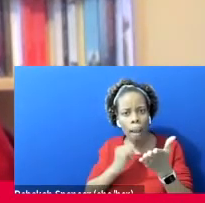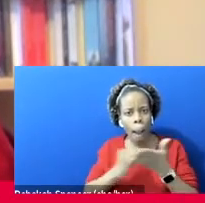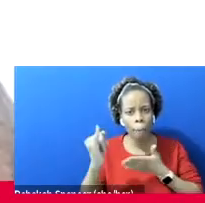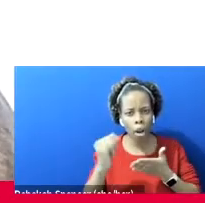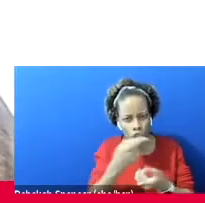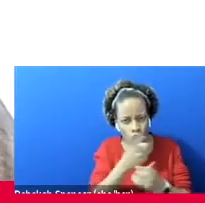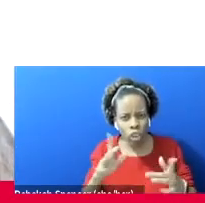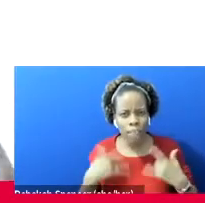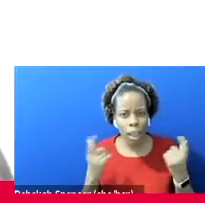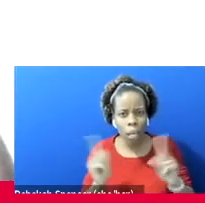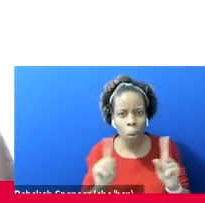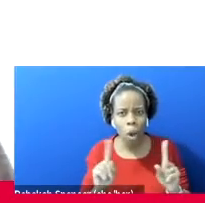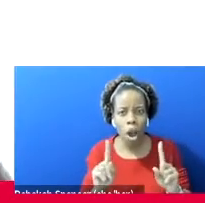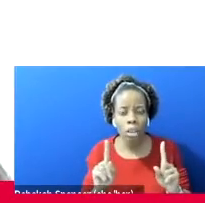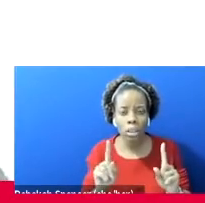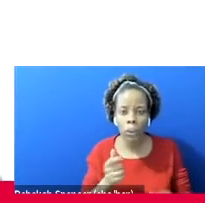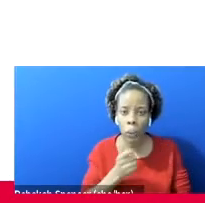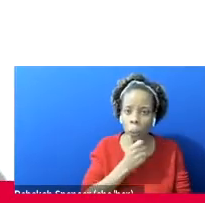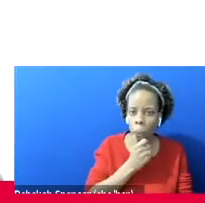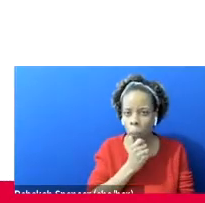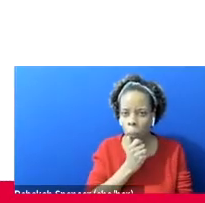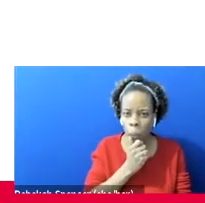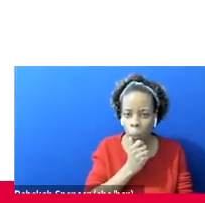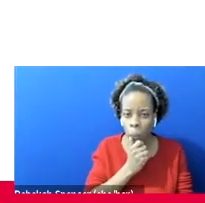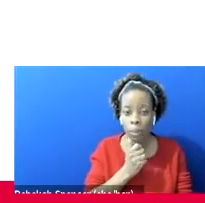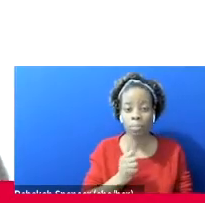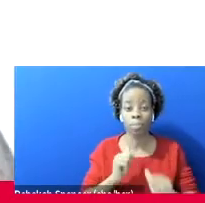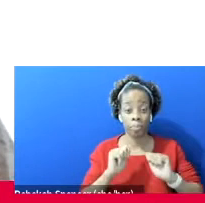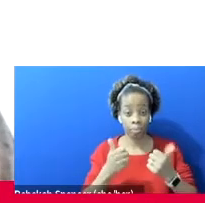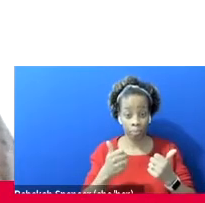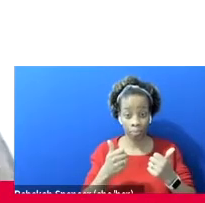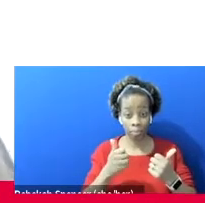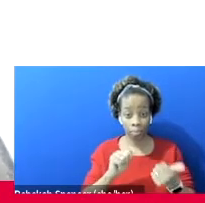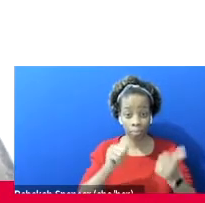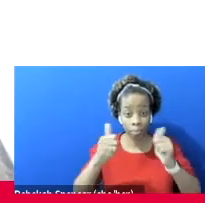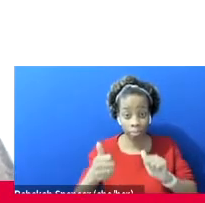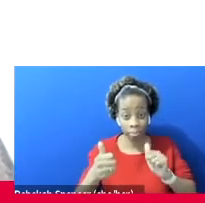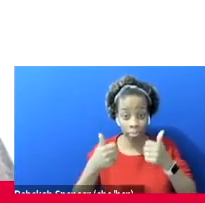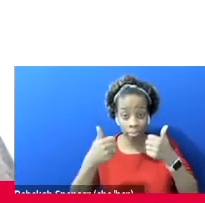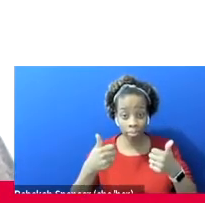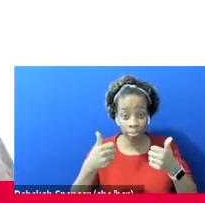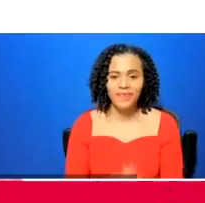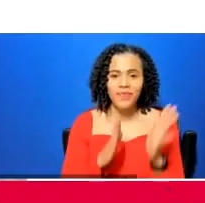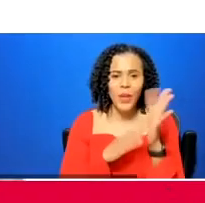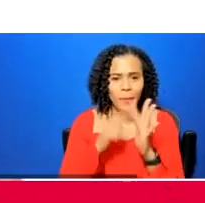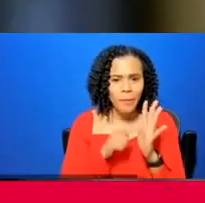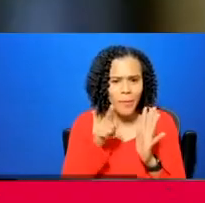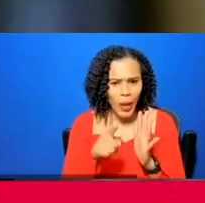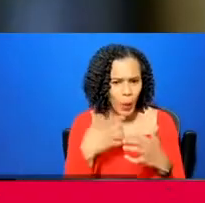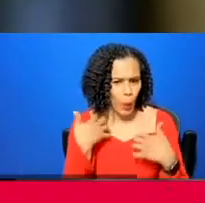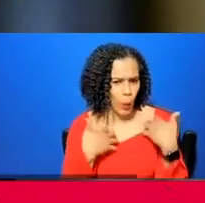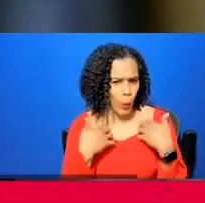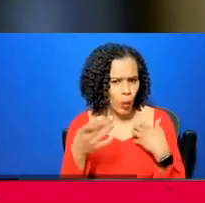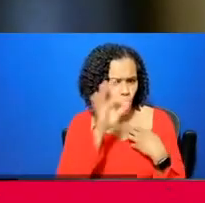That's a dangerous question. Like, really loaded. Sorry, Piers, I didn't want to interrupt if you wanted to go first. I'm